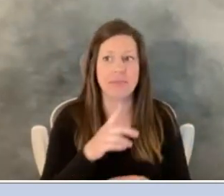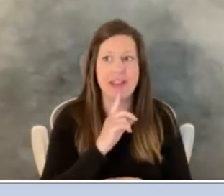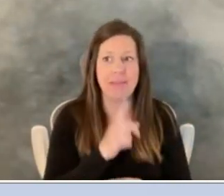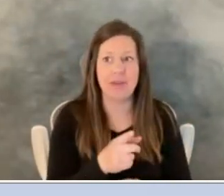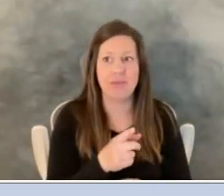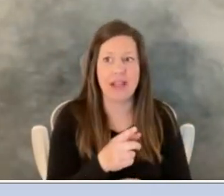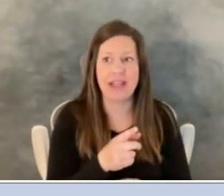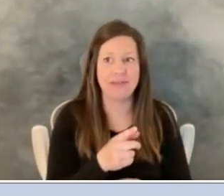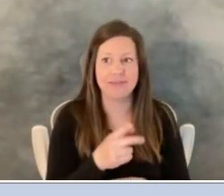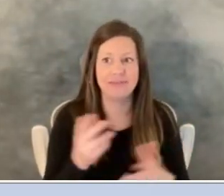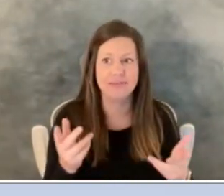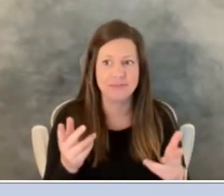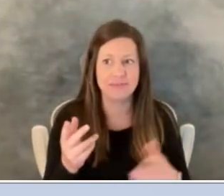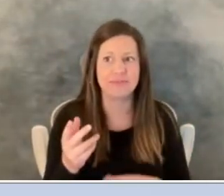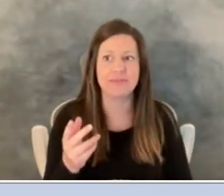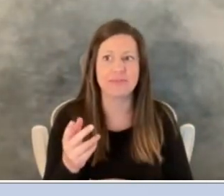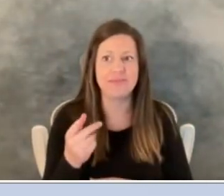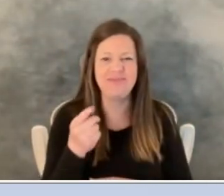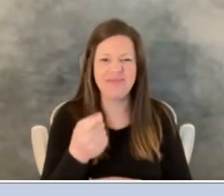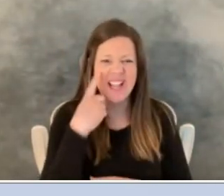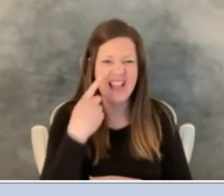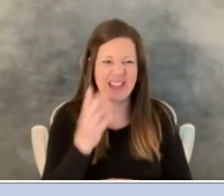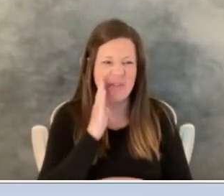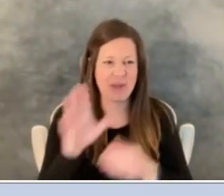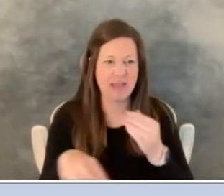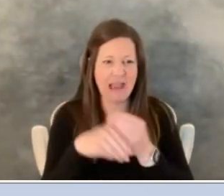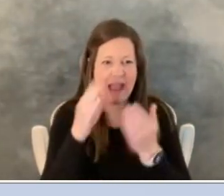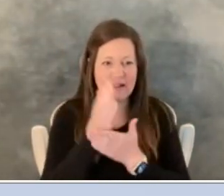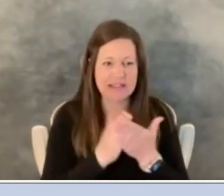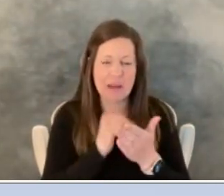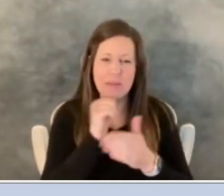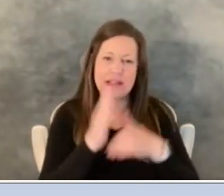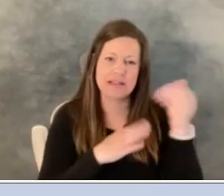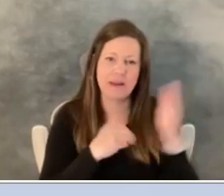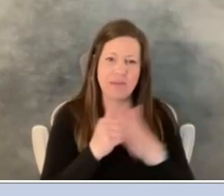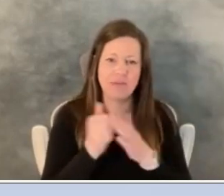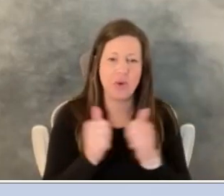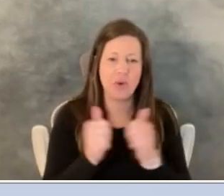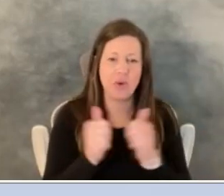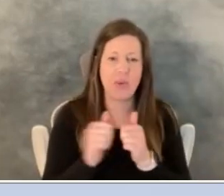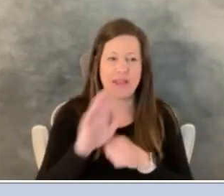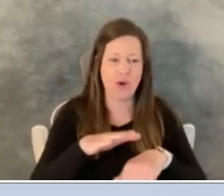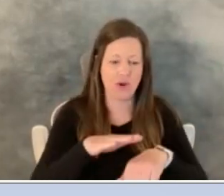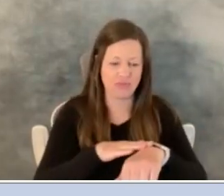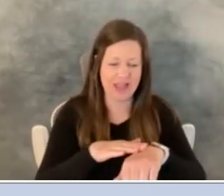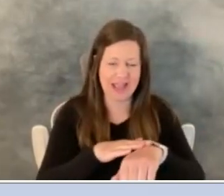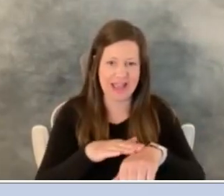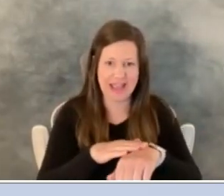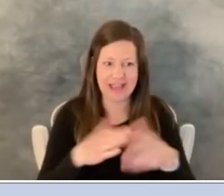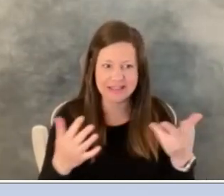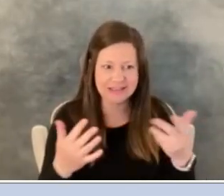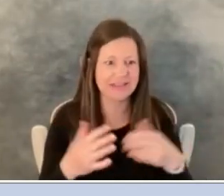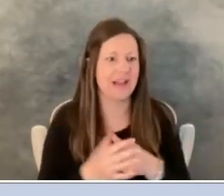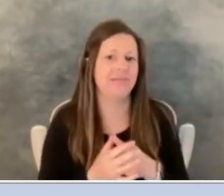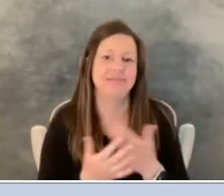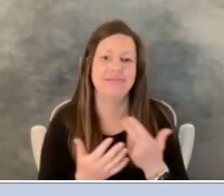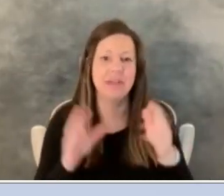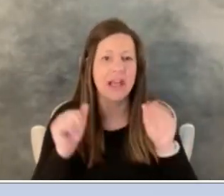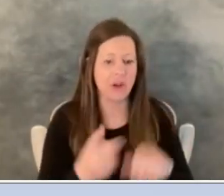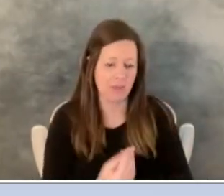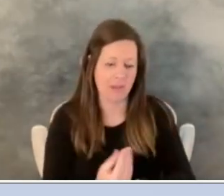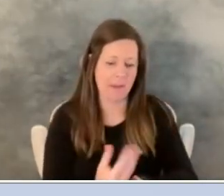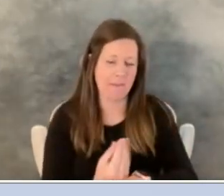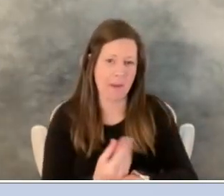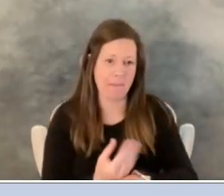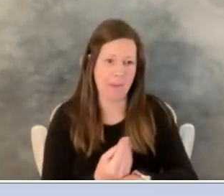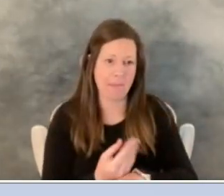like they add some discomfort to your wrist. There could be some light, some notifications coming on, so it could be disruptive.